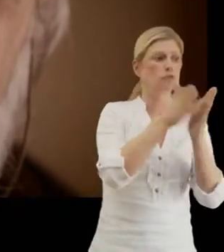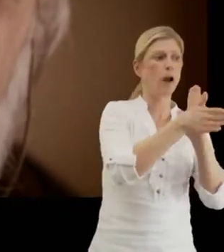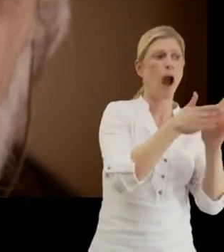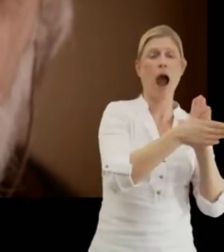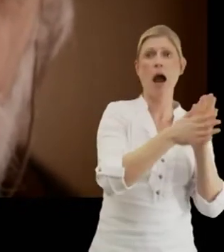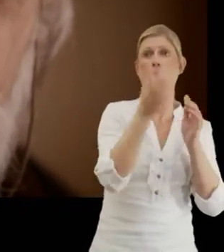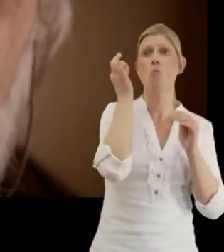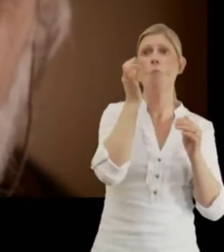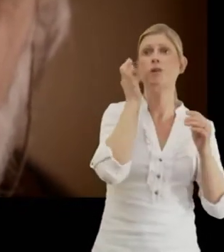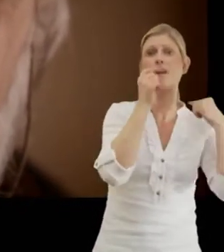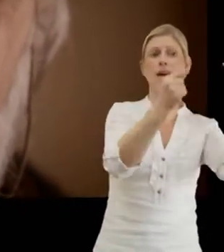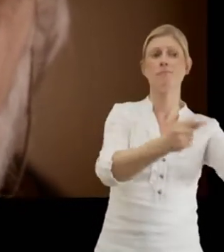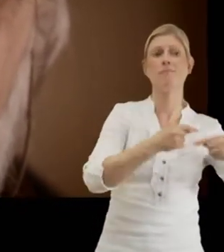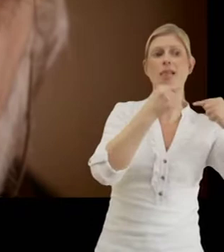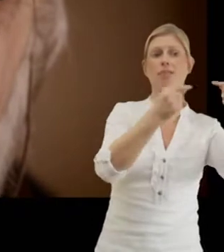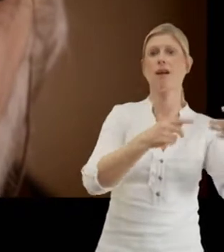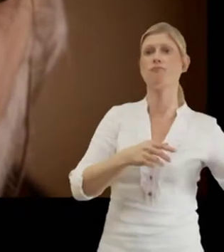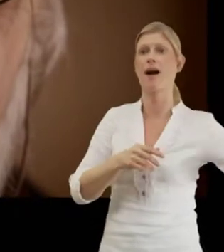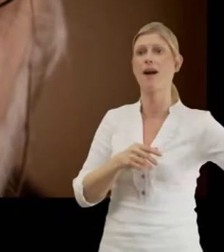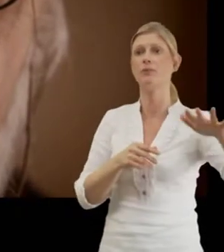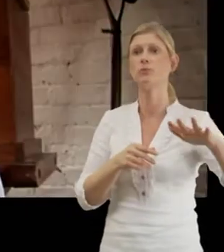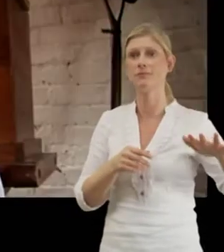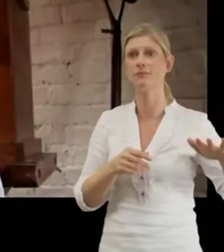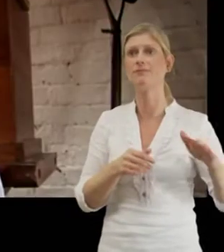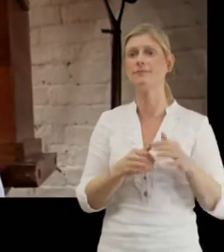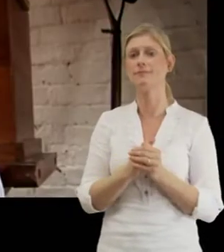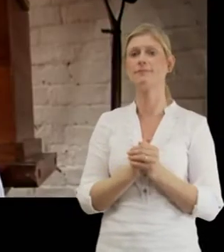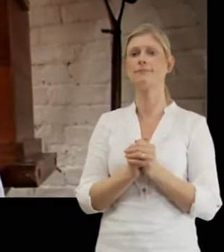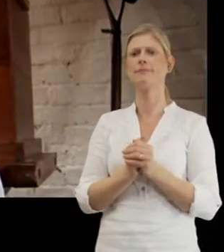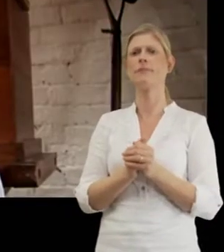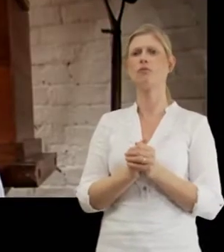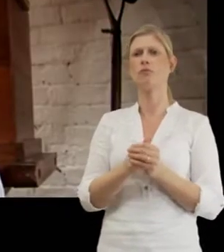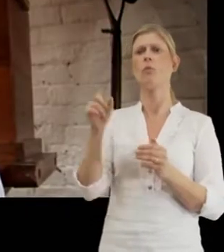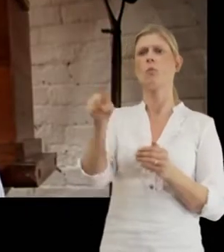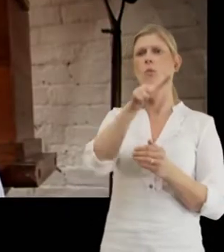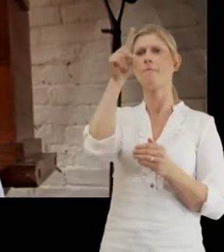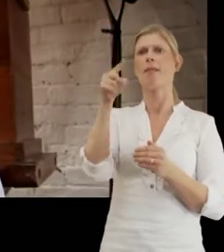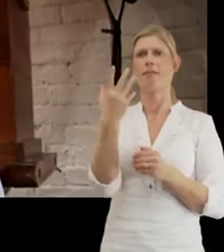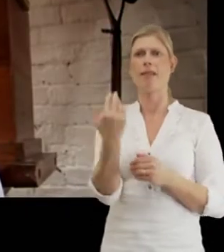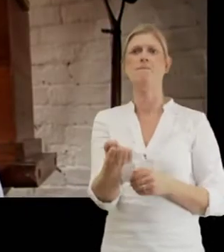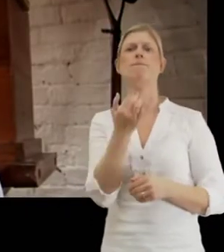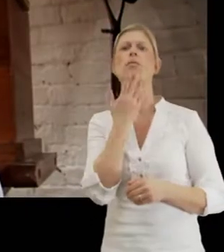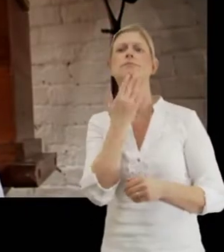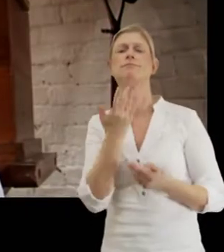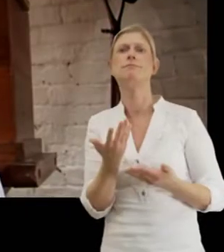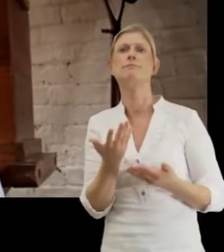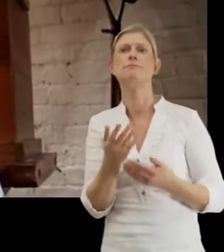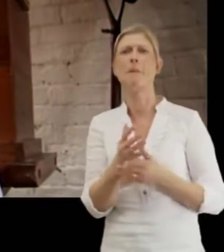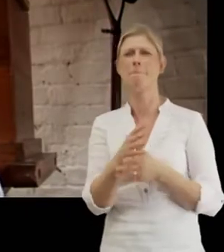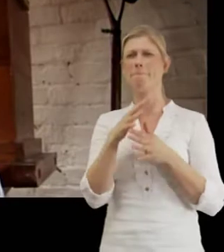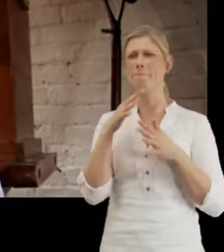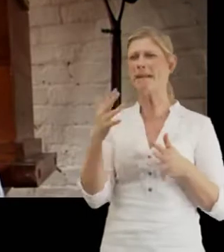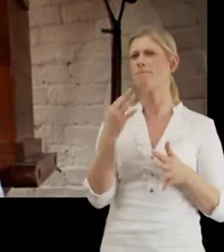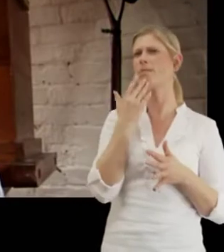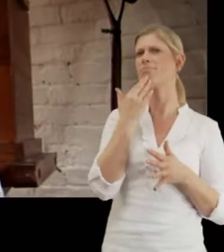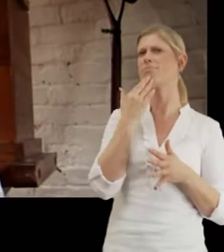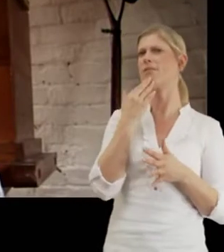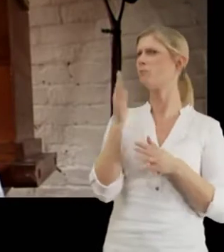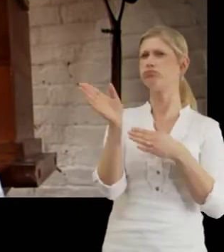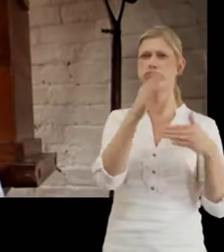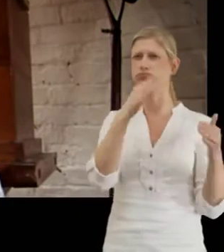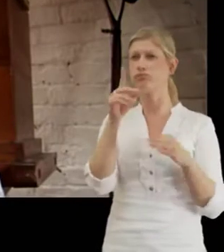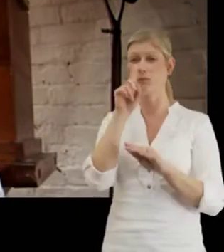at watermills in the countries. So windmills had their faults, the biggest one being that if there's no wind you can't